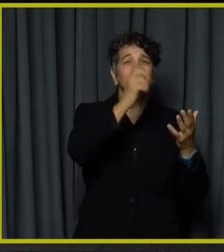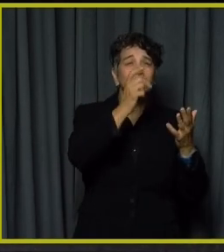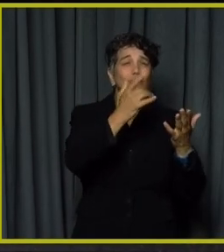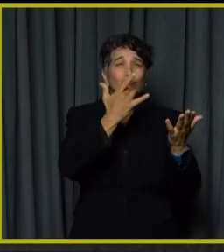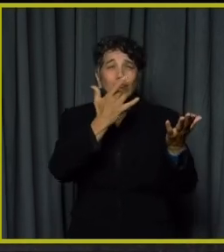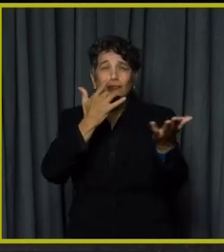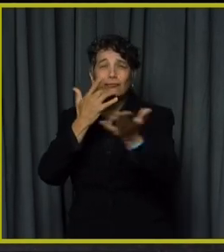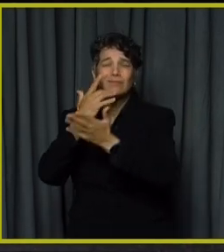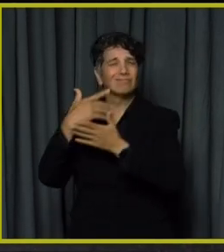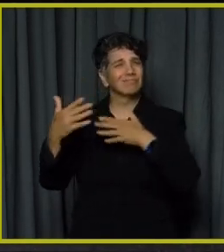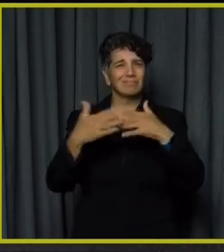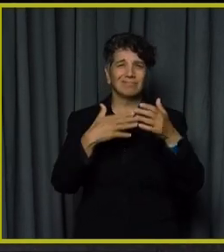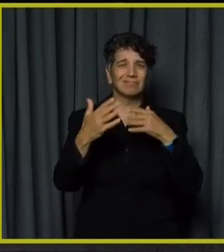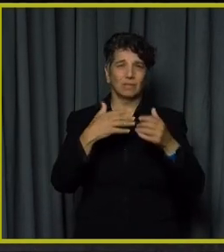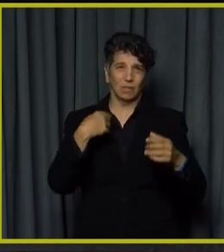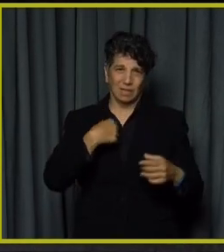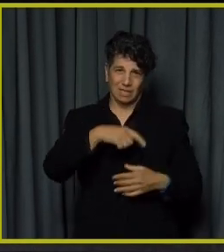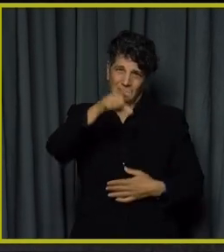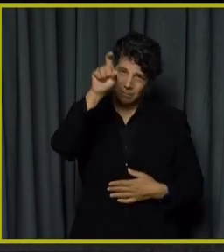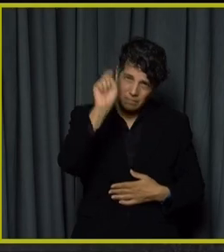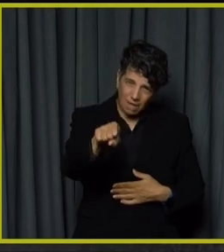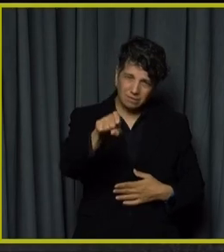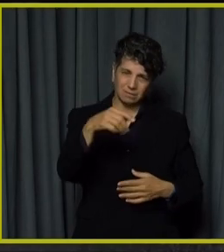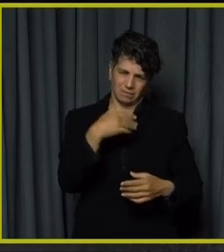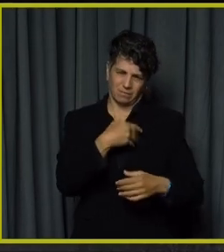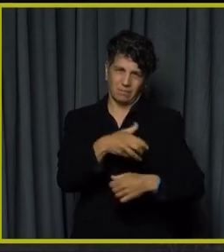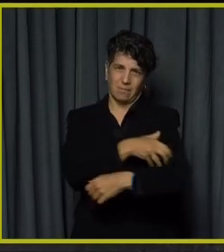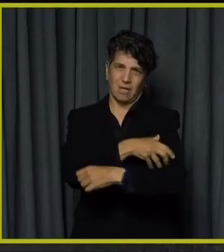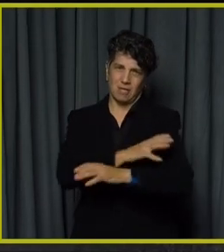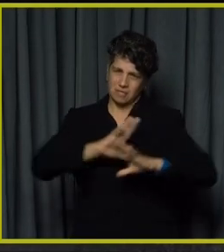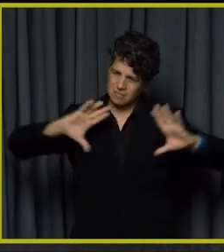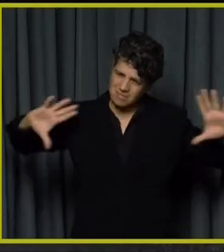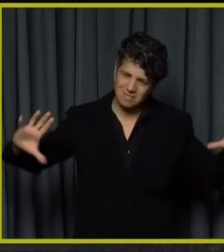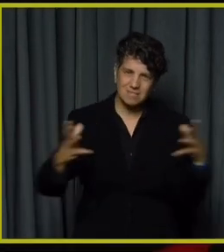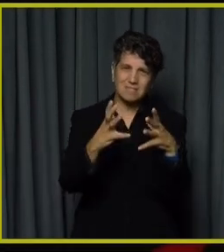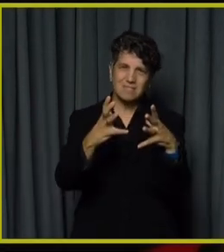And we need you to take the next step. So we're asking you to go to